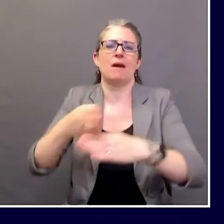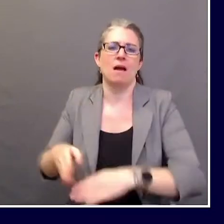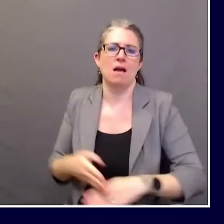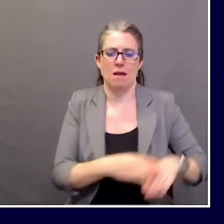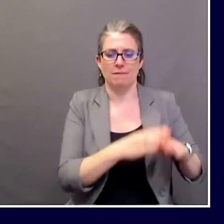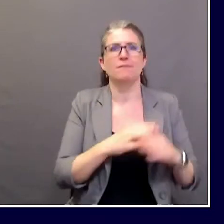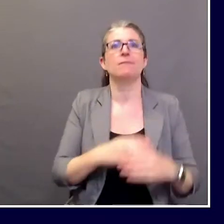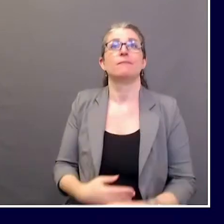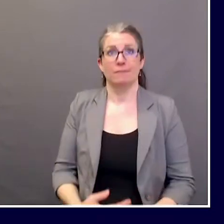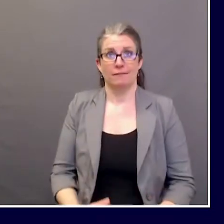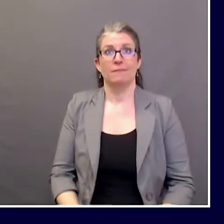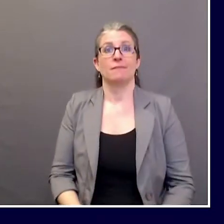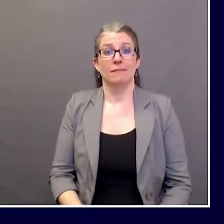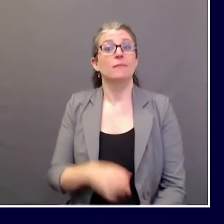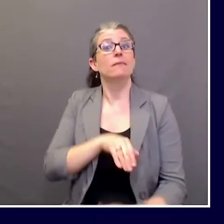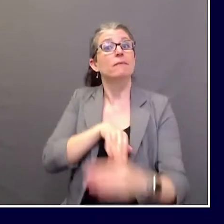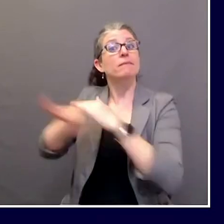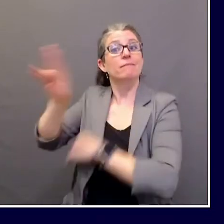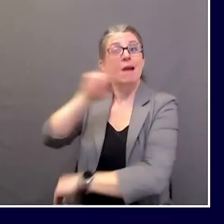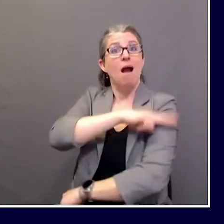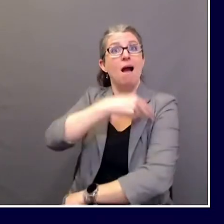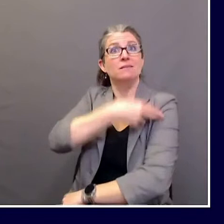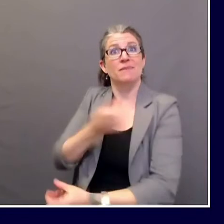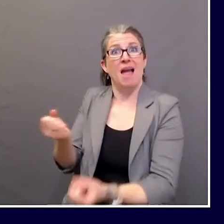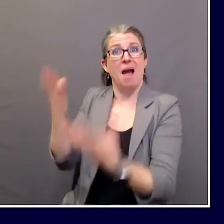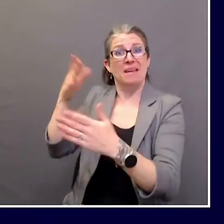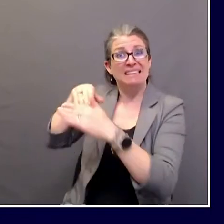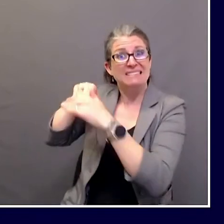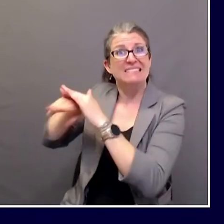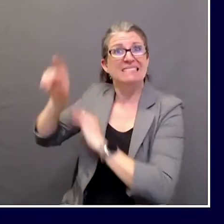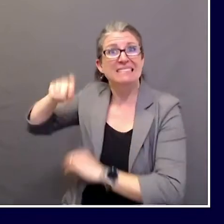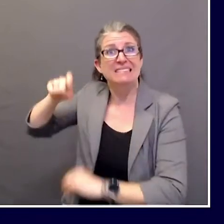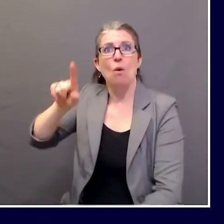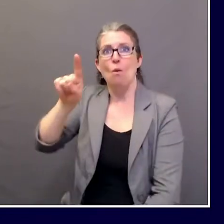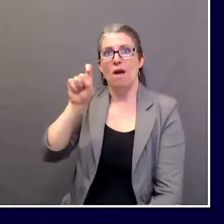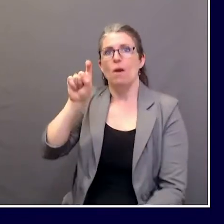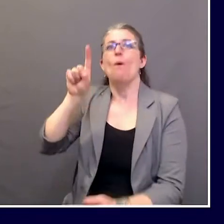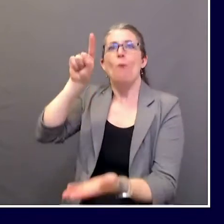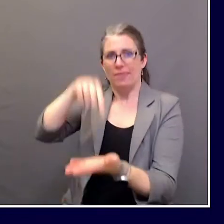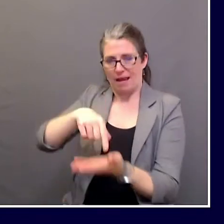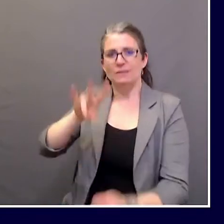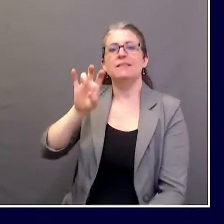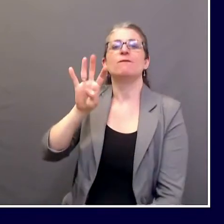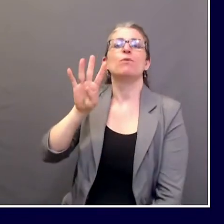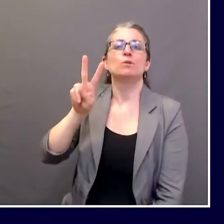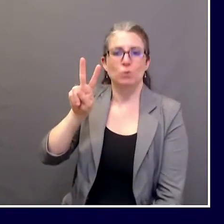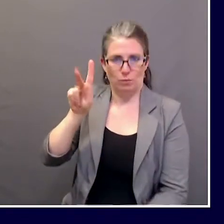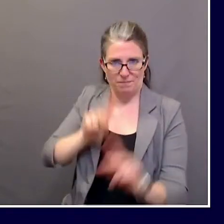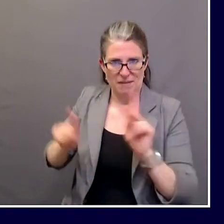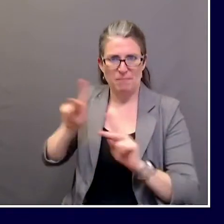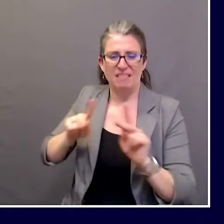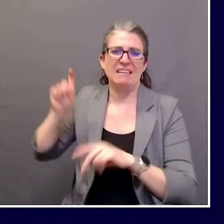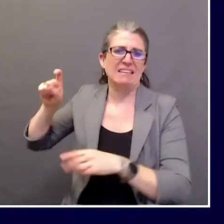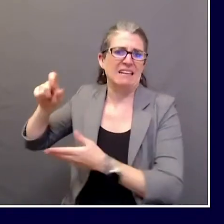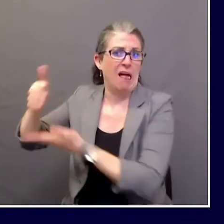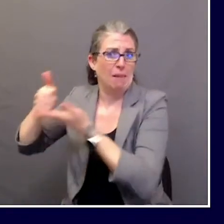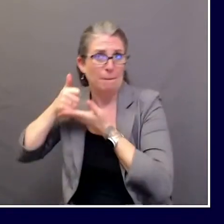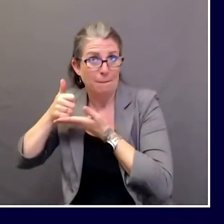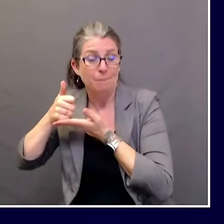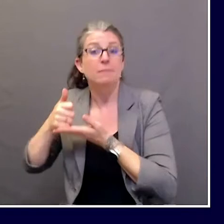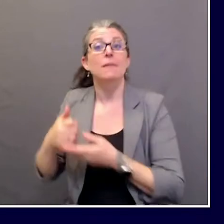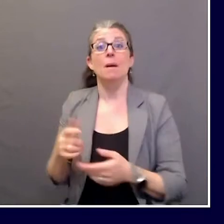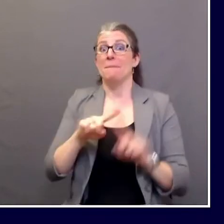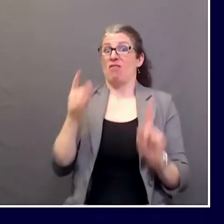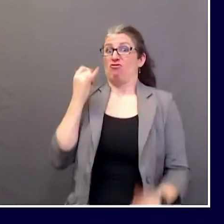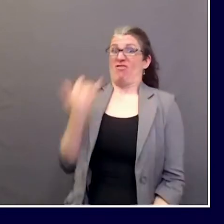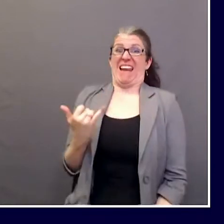1,742 people have been hospitalized. Right now in Maine, 96 are in the hospital. 36 people are in the critical care unit,